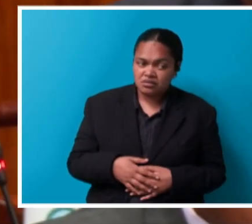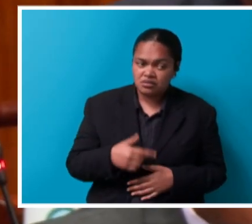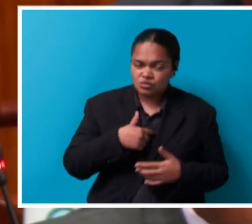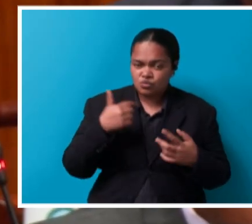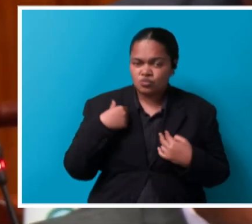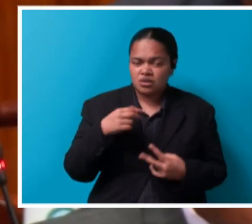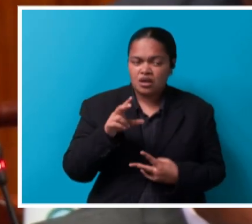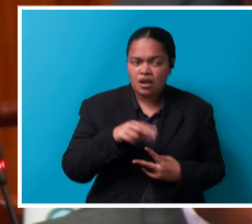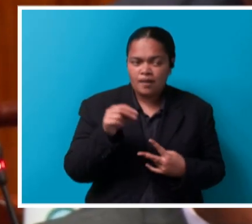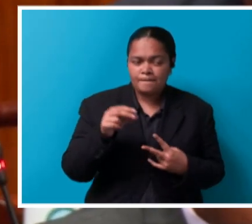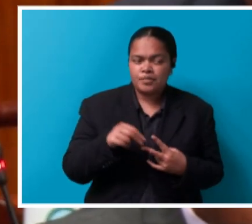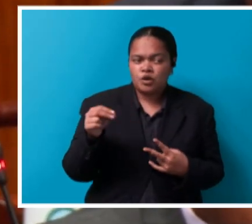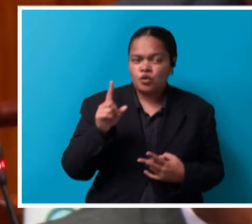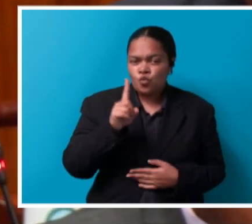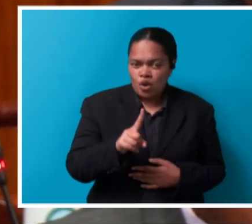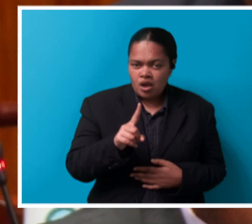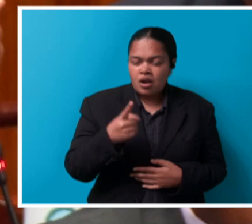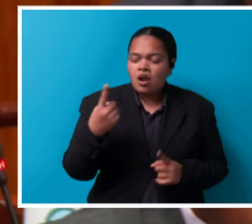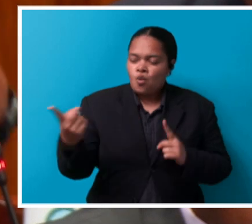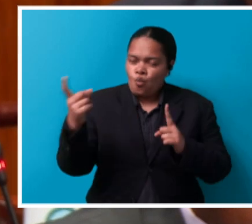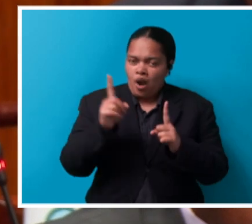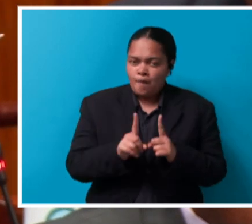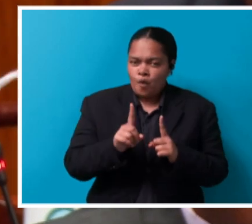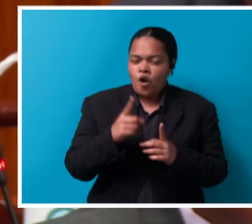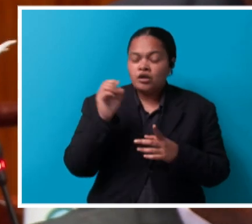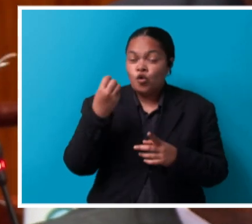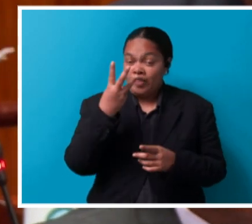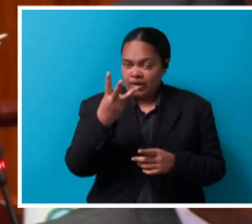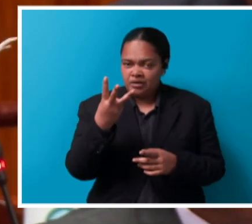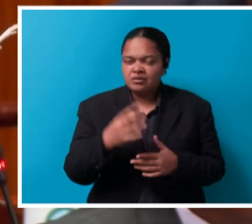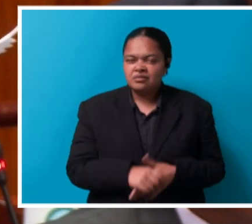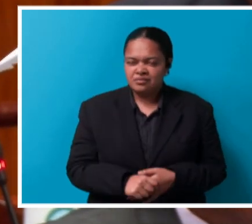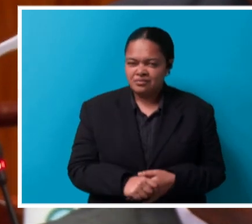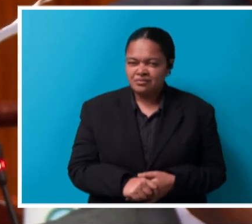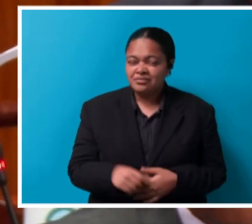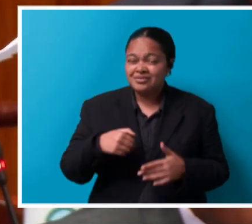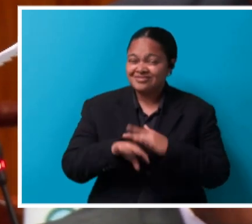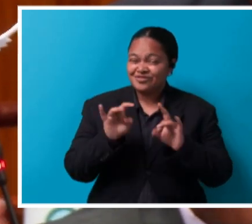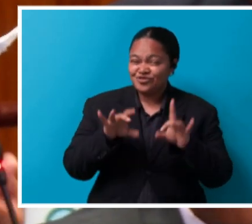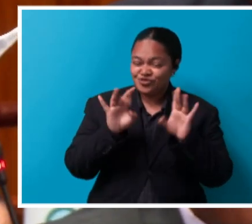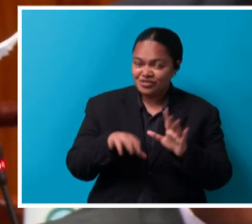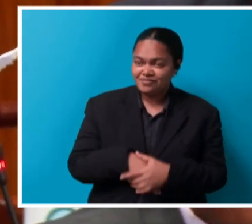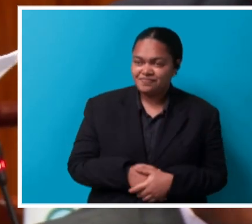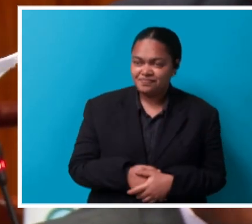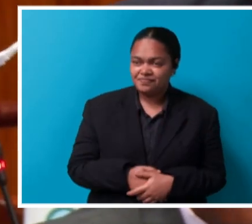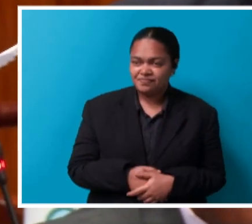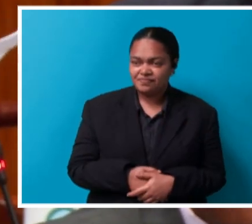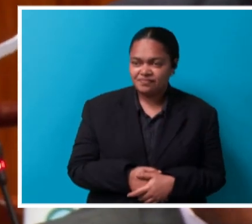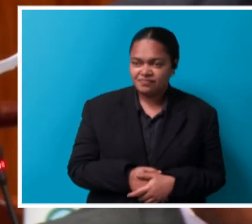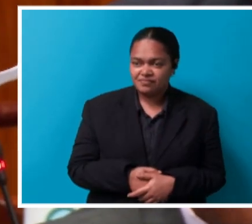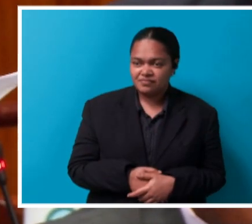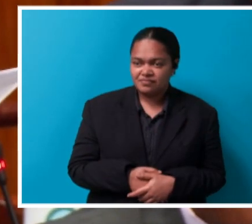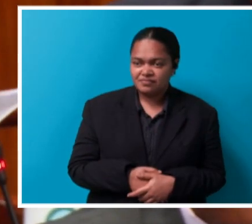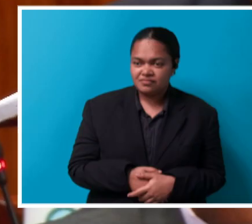appointed one and then one more. So we had 3 country liaison officers in Australia. We have 3 right now.